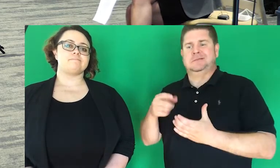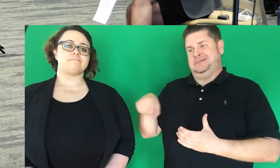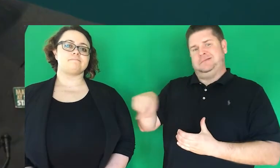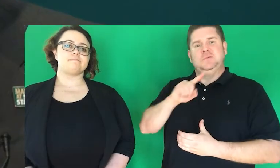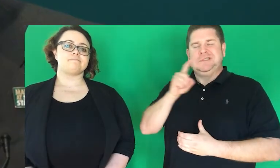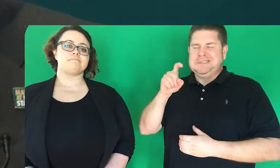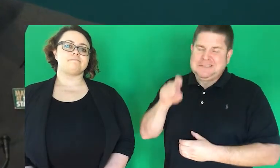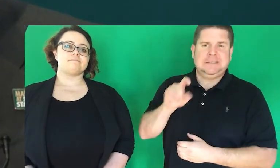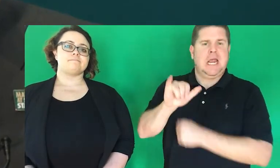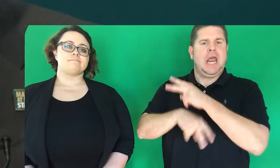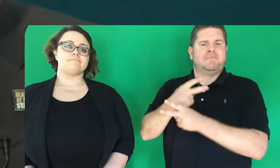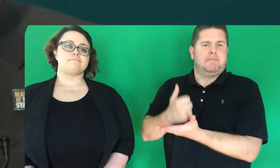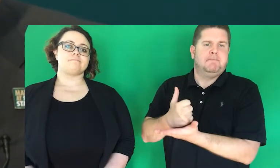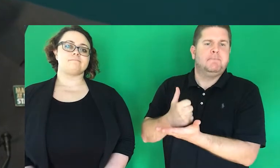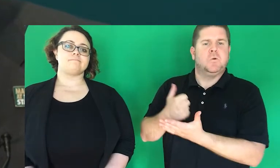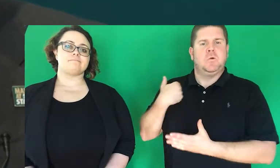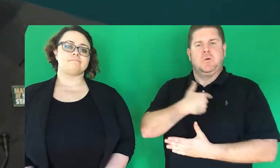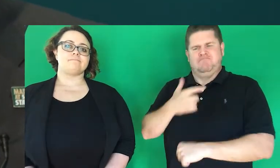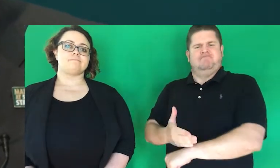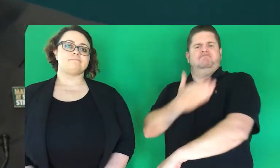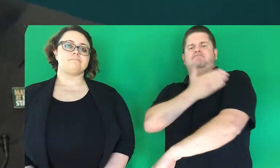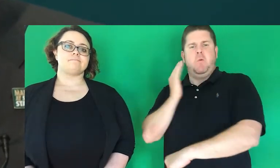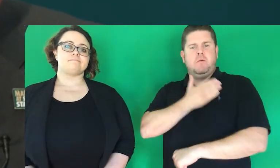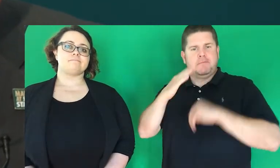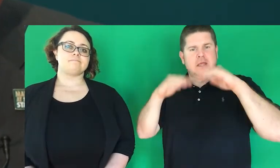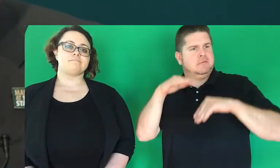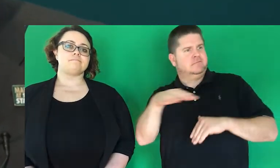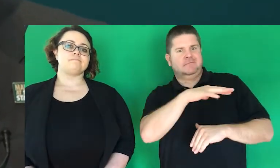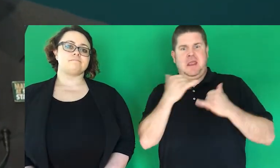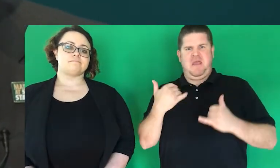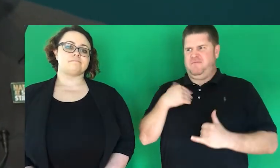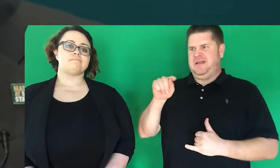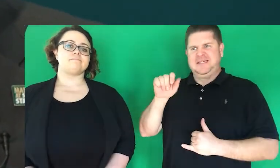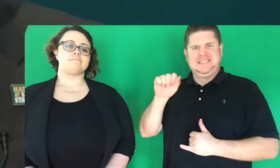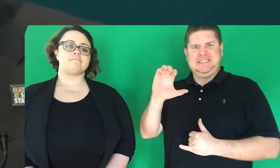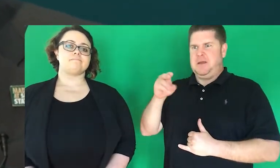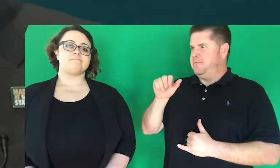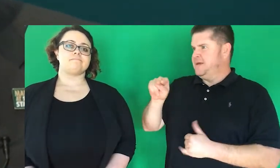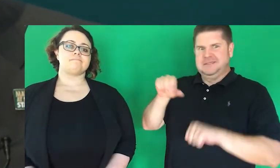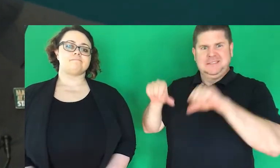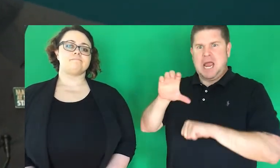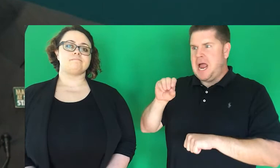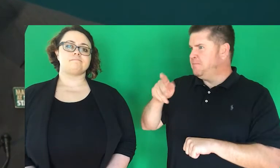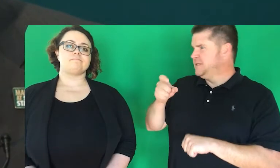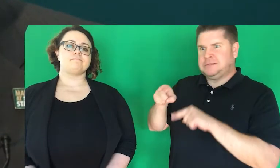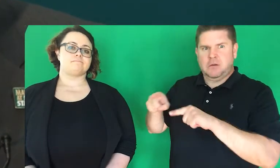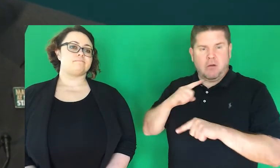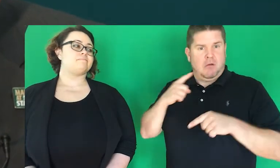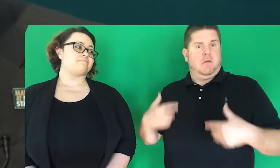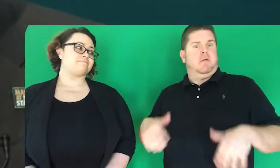class. They need that sort of help. We've improved our facilities. We've got the Shannon